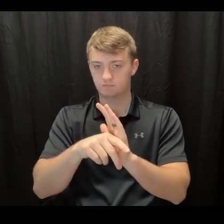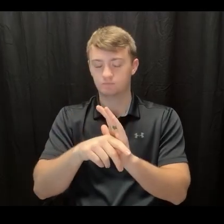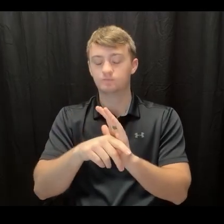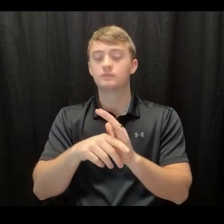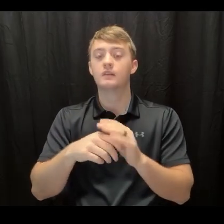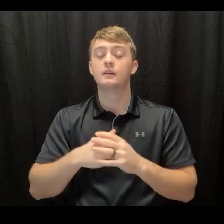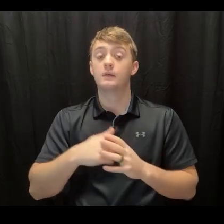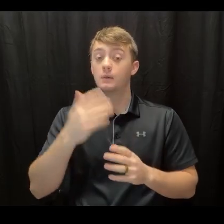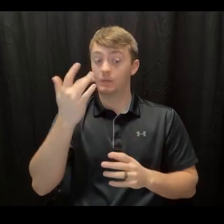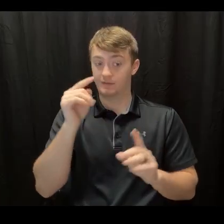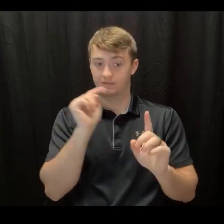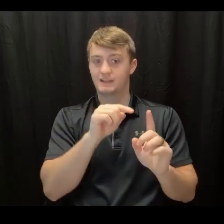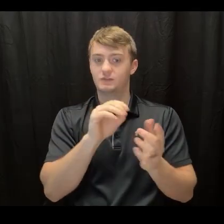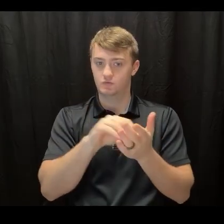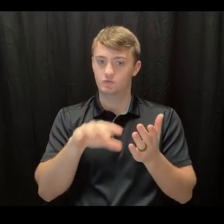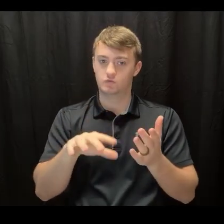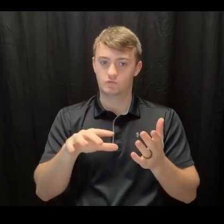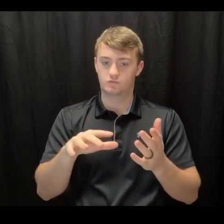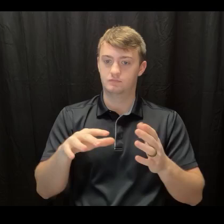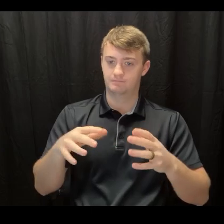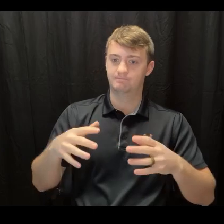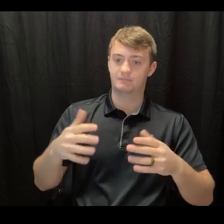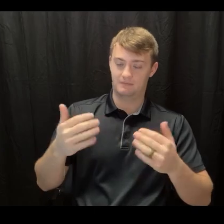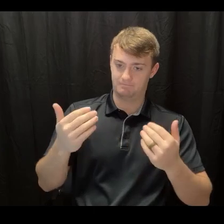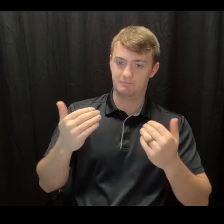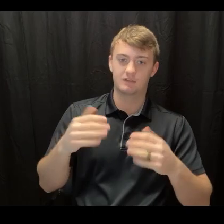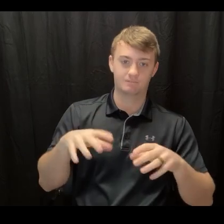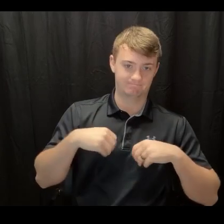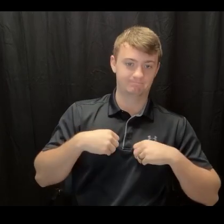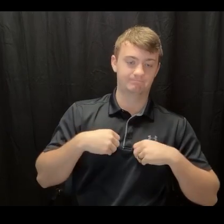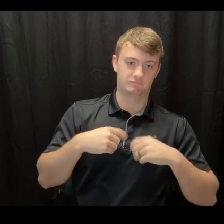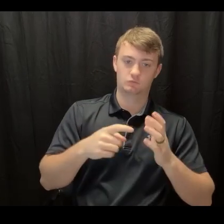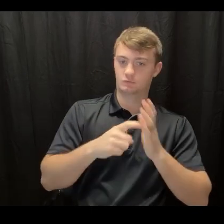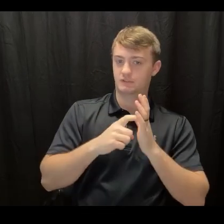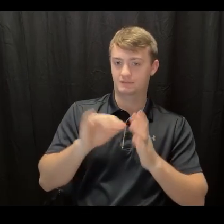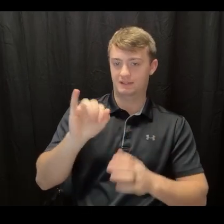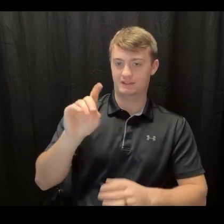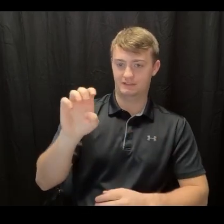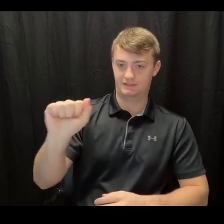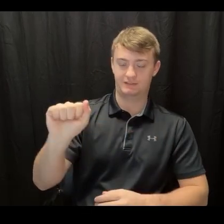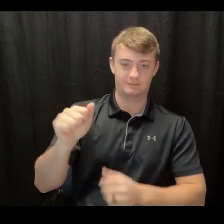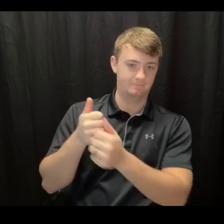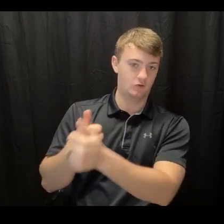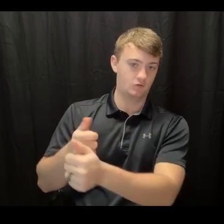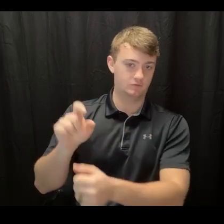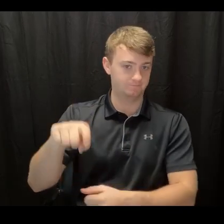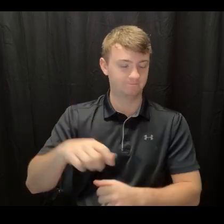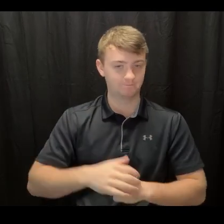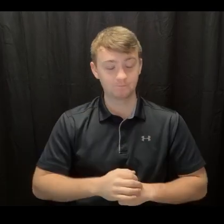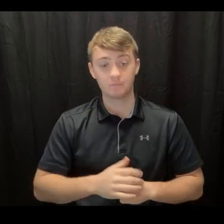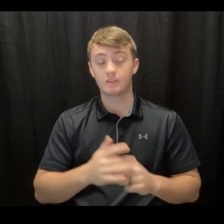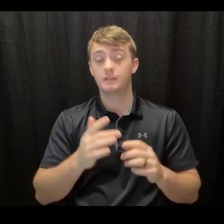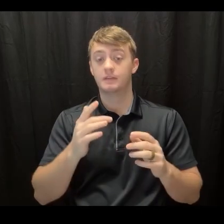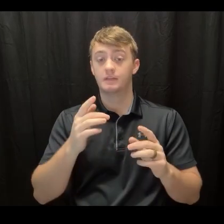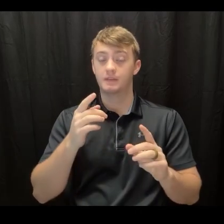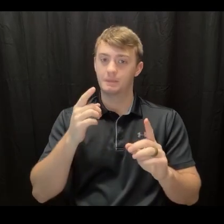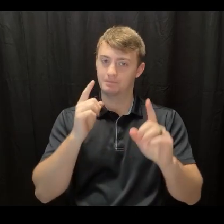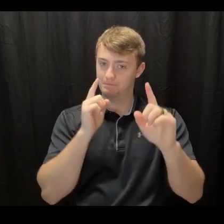procedures because that student is entitled to special protections under the IDEA. The main goal that we